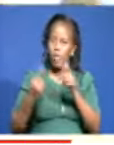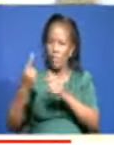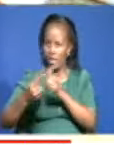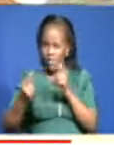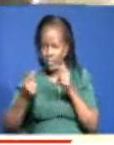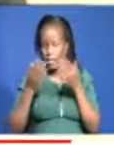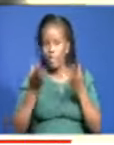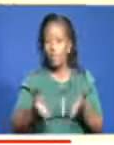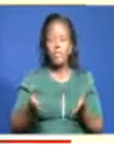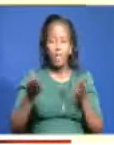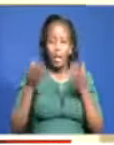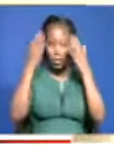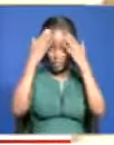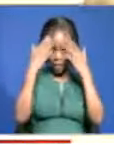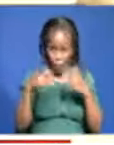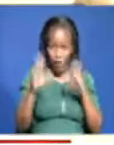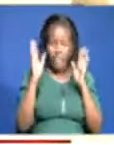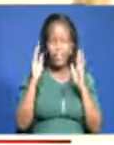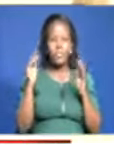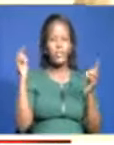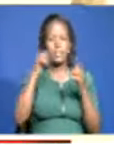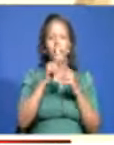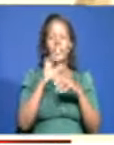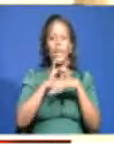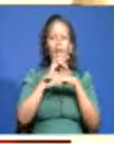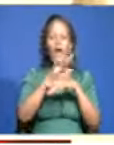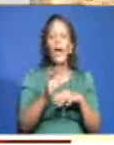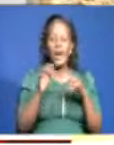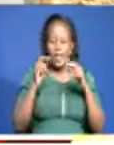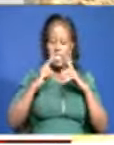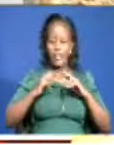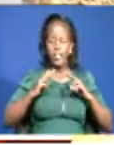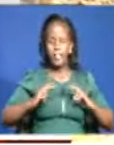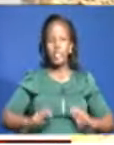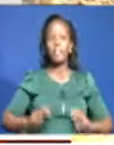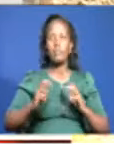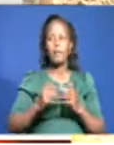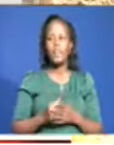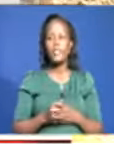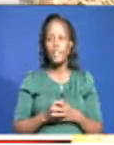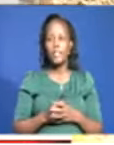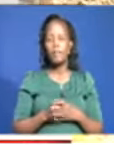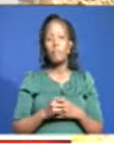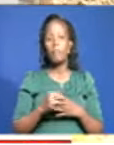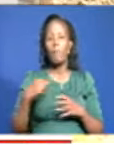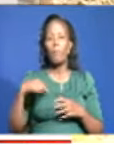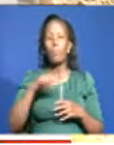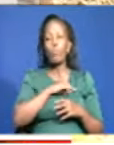early diagnosis and treatment, according to Dr. Caroline Nyongesa. Having said that, we know that